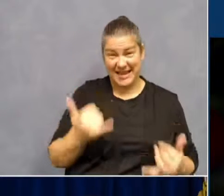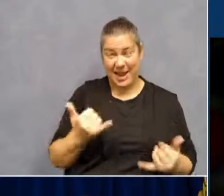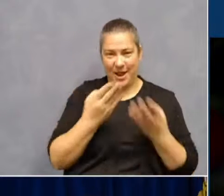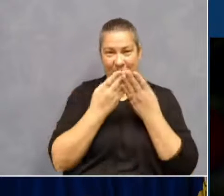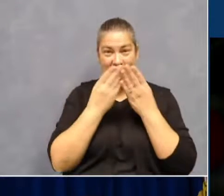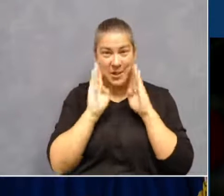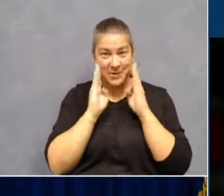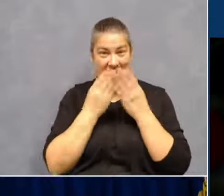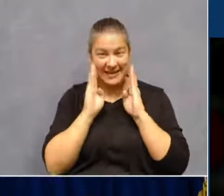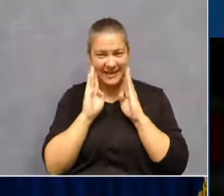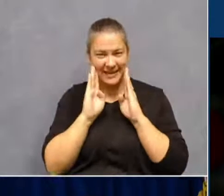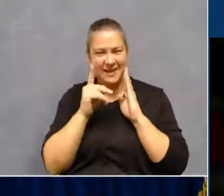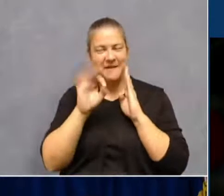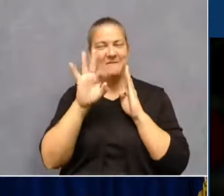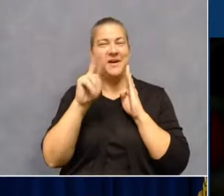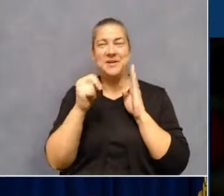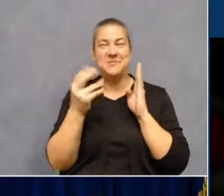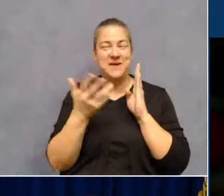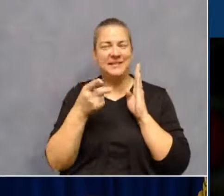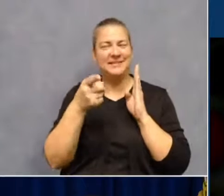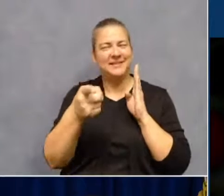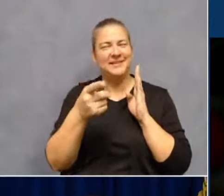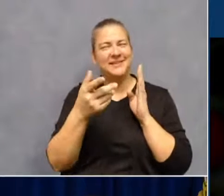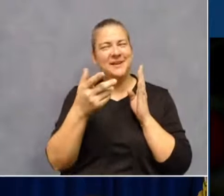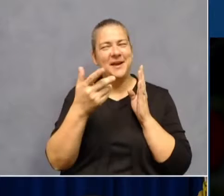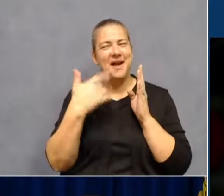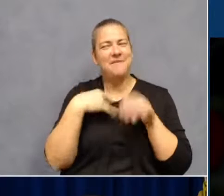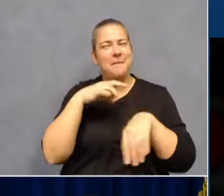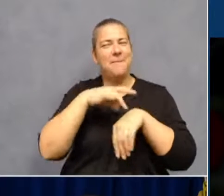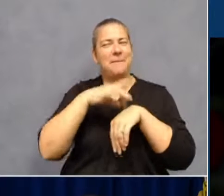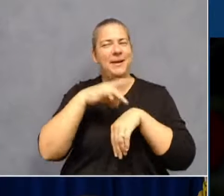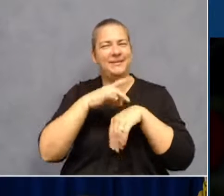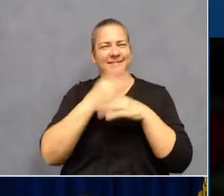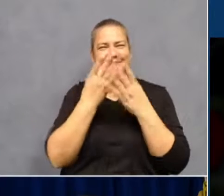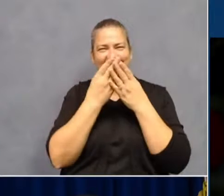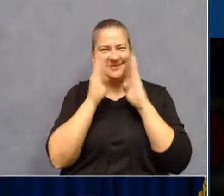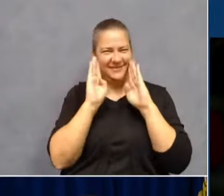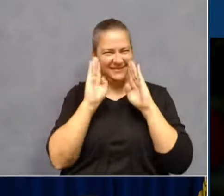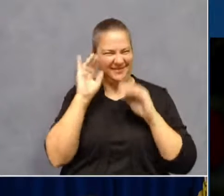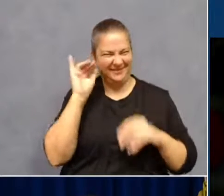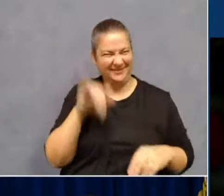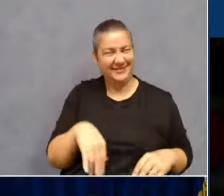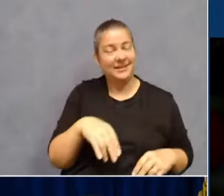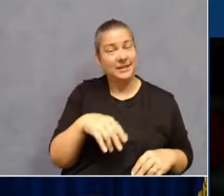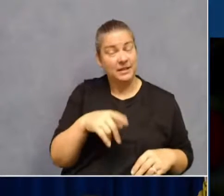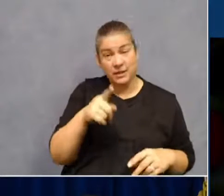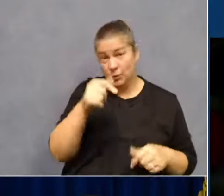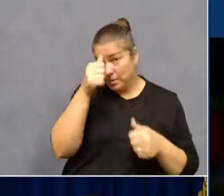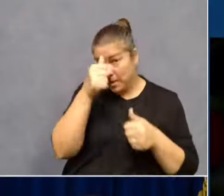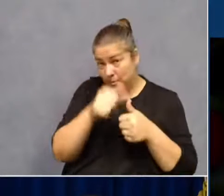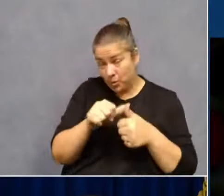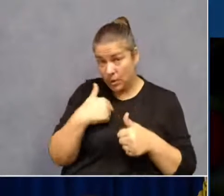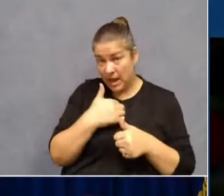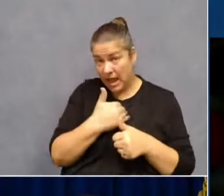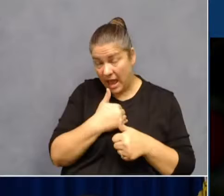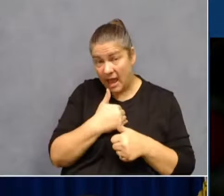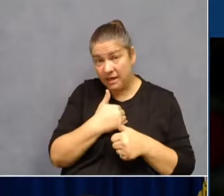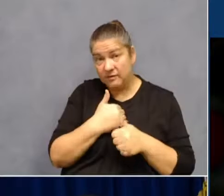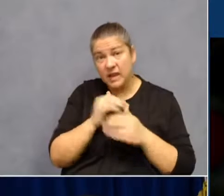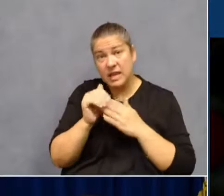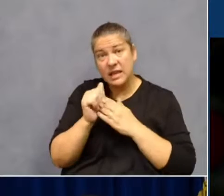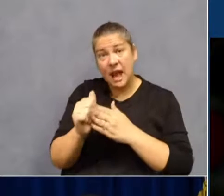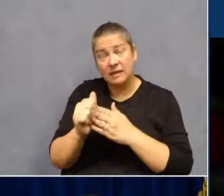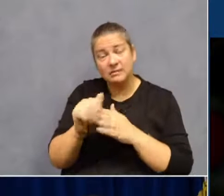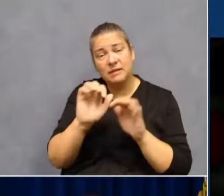with pumpkin carving. Remember, there's Halloween guidance on how to trick or treat safely in your neighborhood and in your